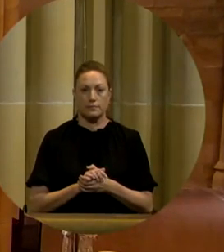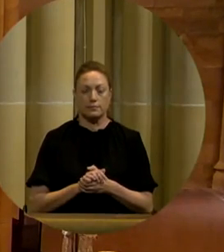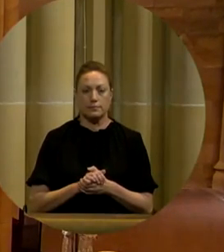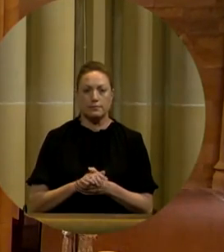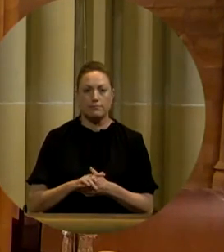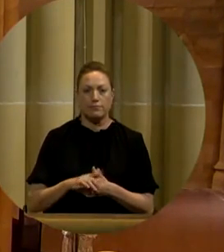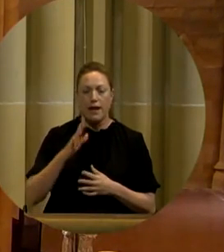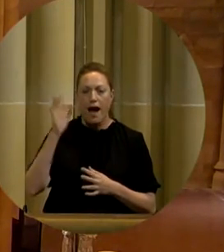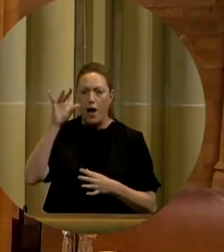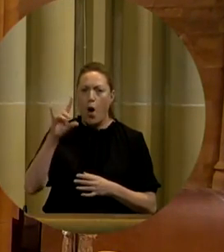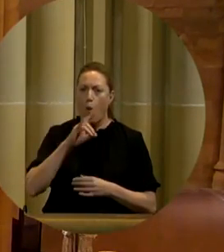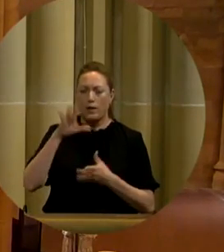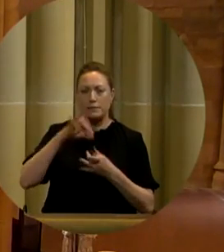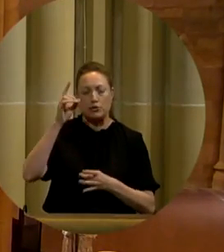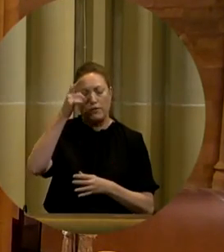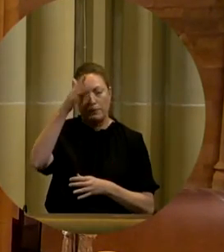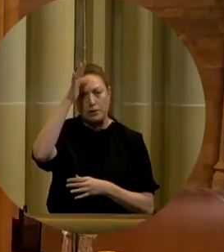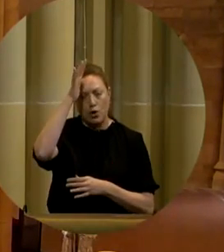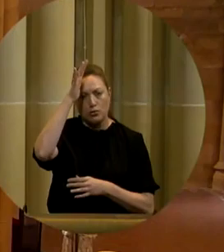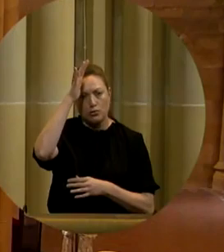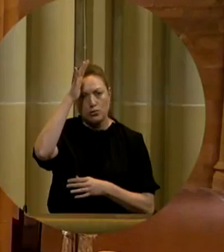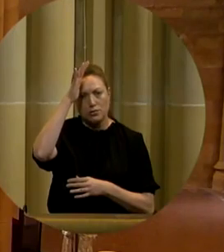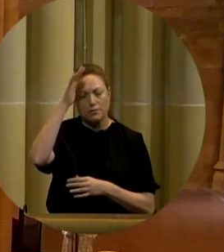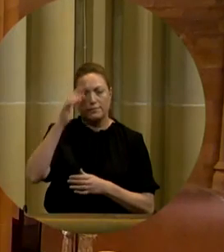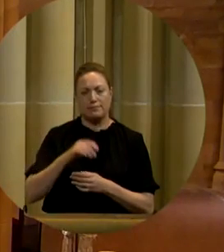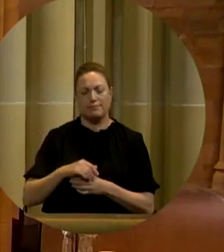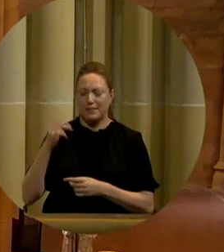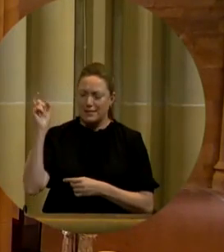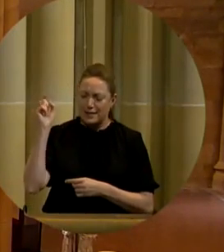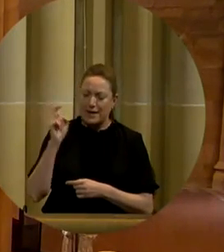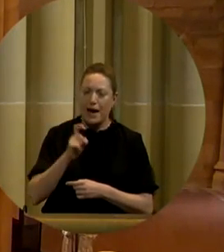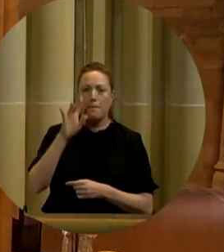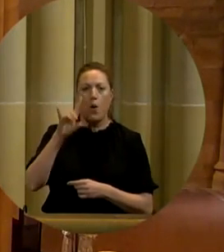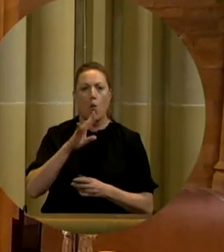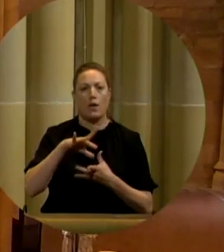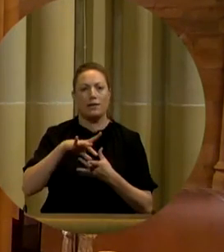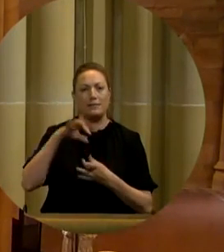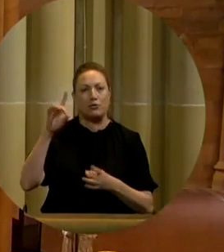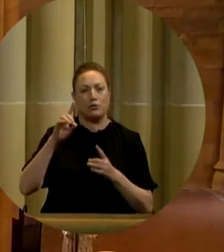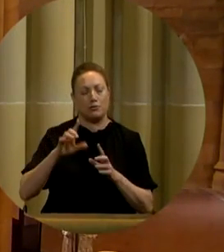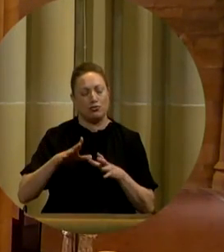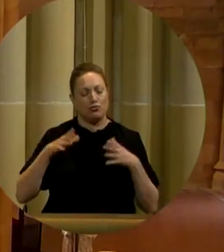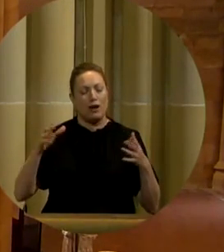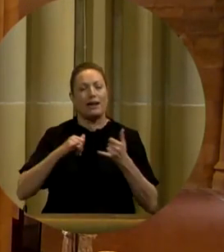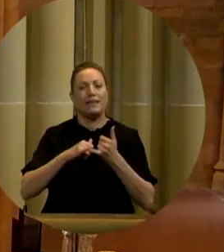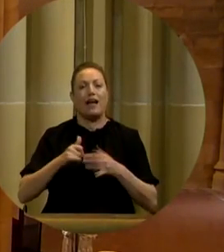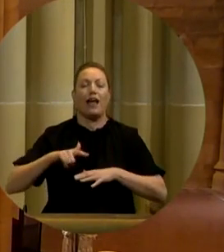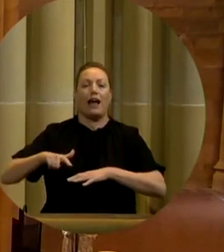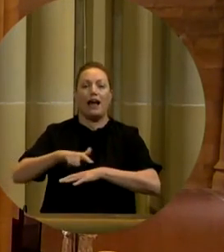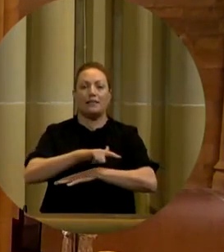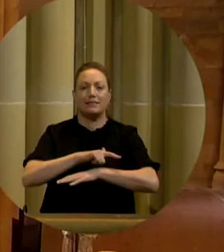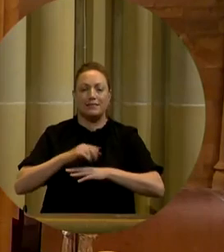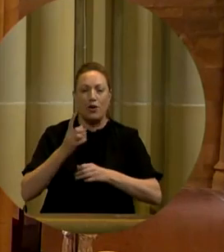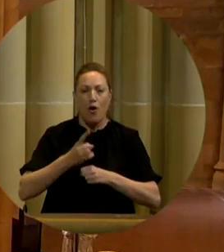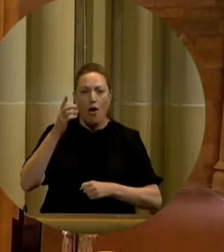Come, Holy Spirit of Pentecost. Come, Holy Spirit of the great Southland. O God,